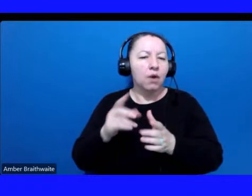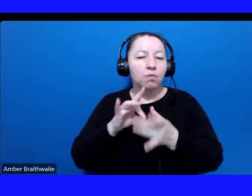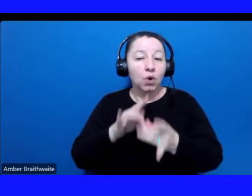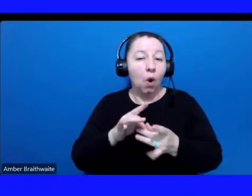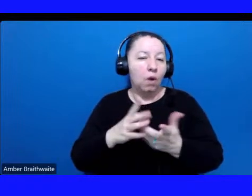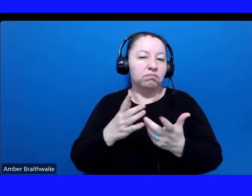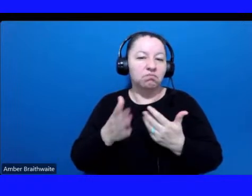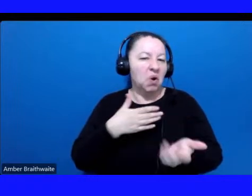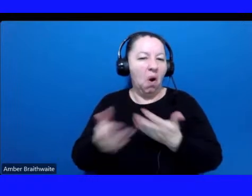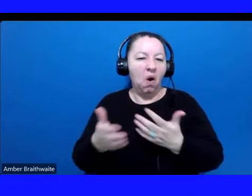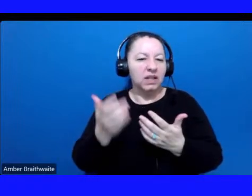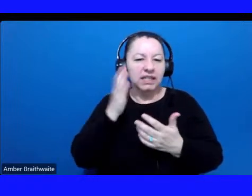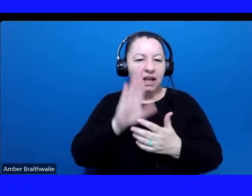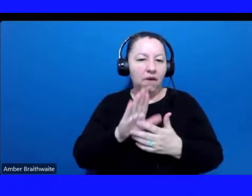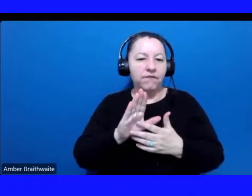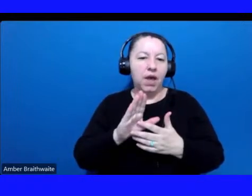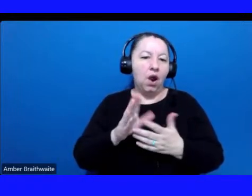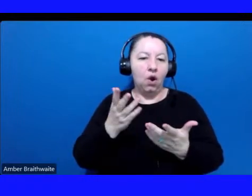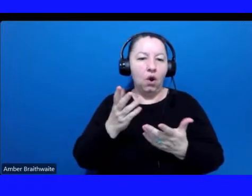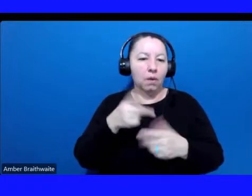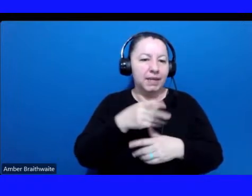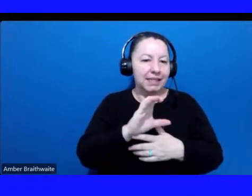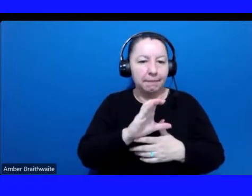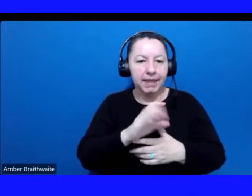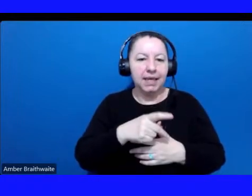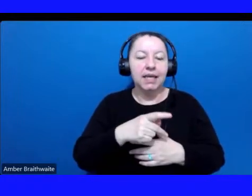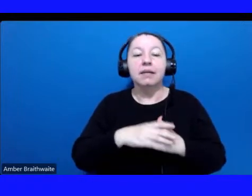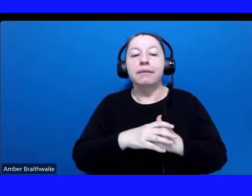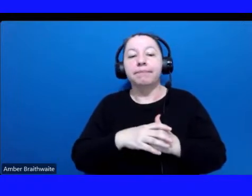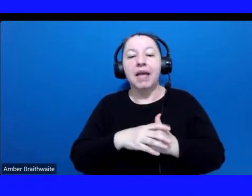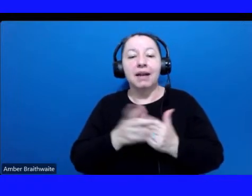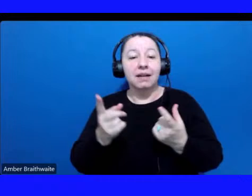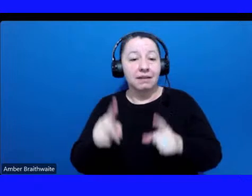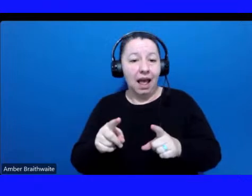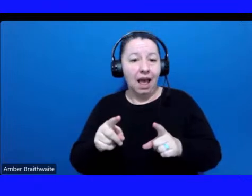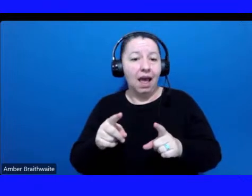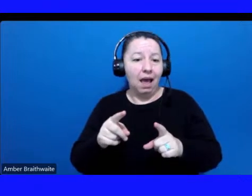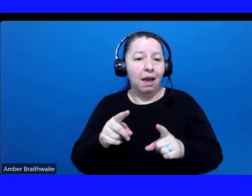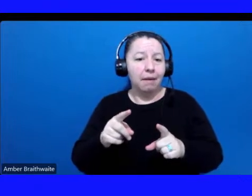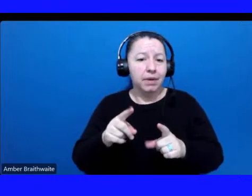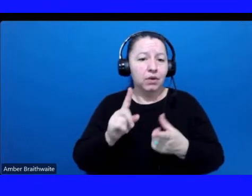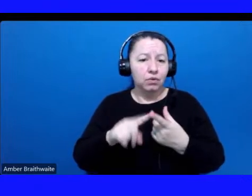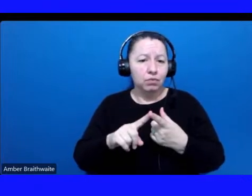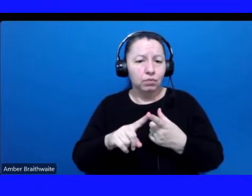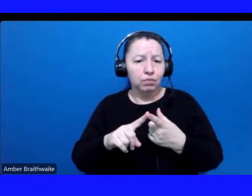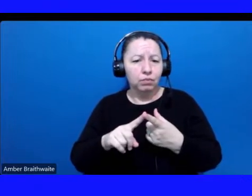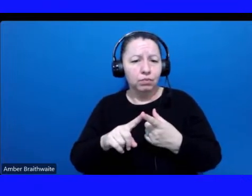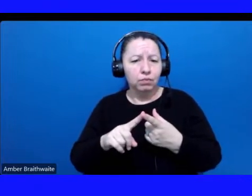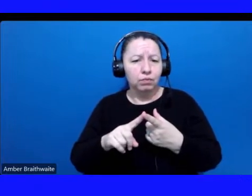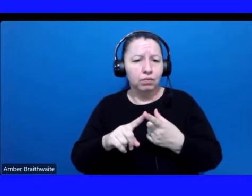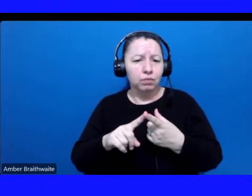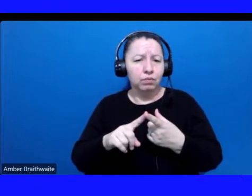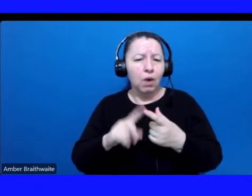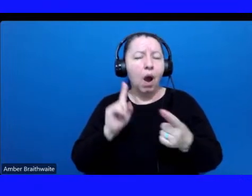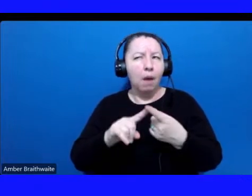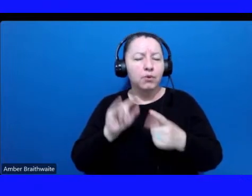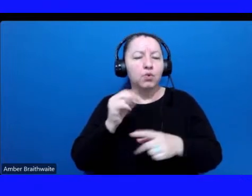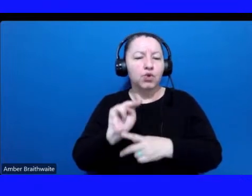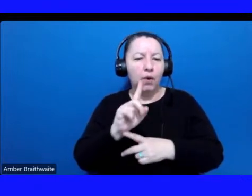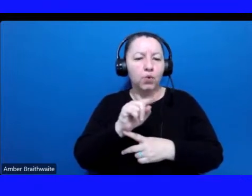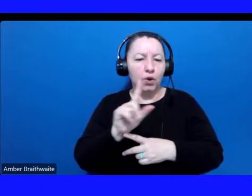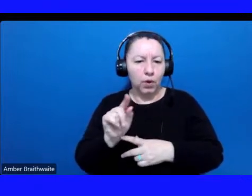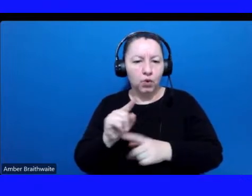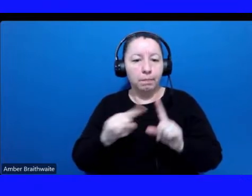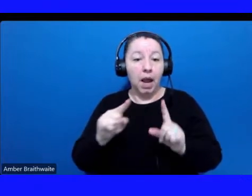It has undergone a successful implementation, still refining going on in terms of answer time